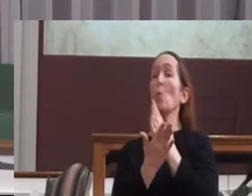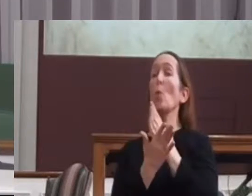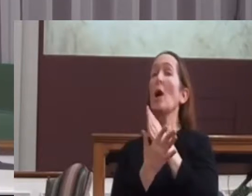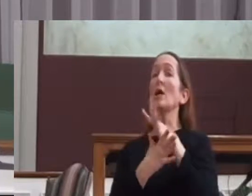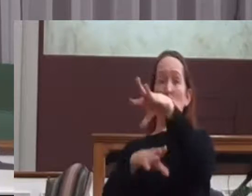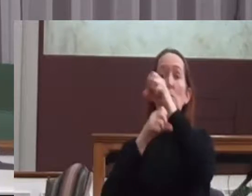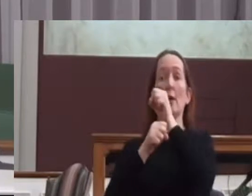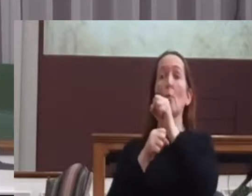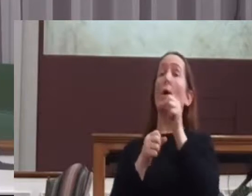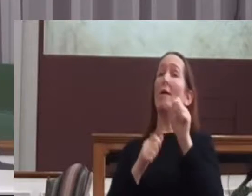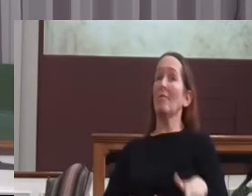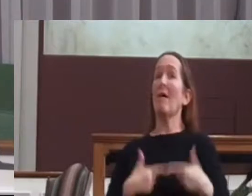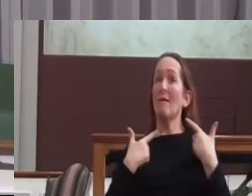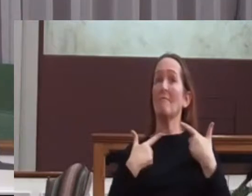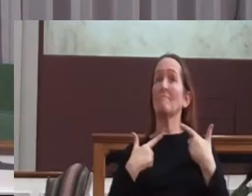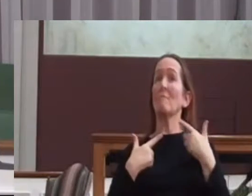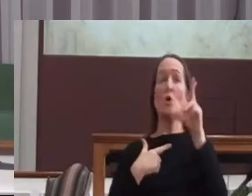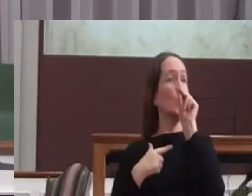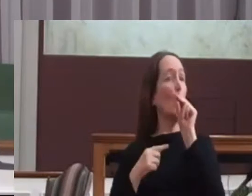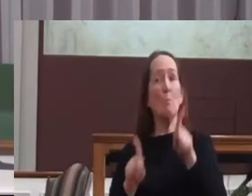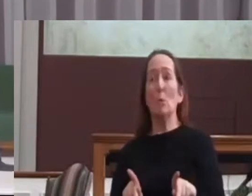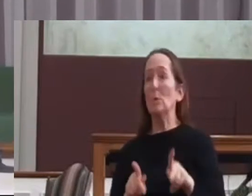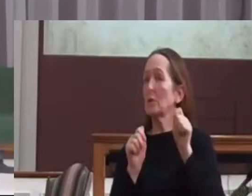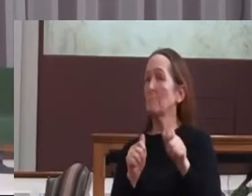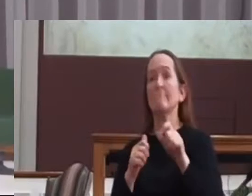no man has the right to do so.